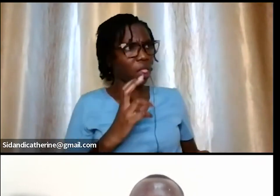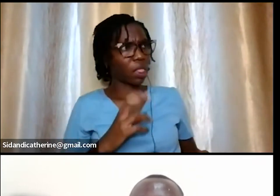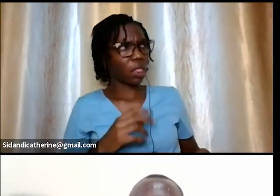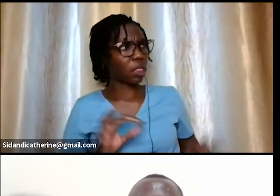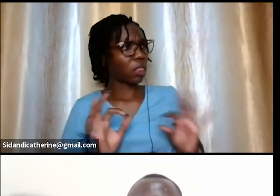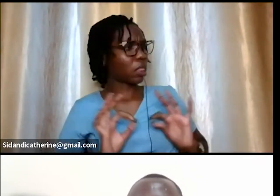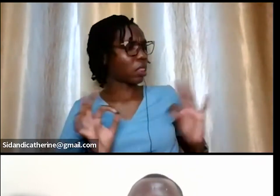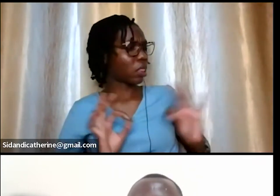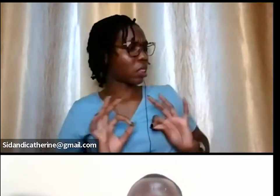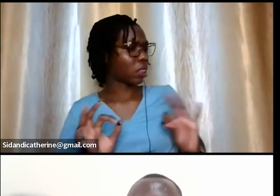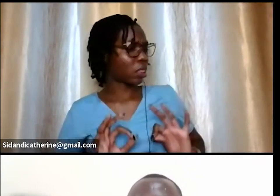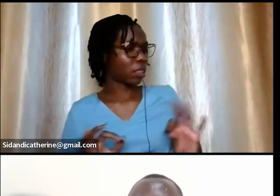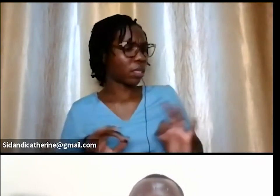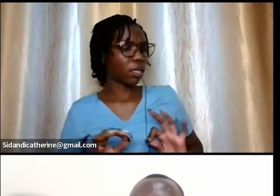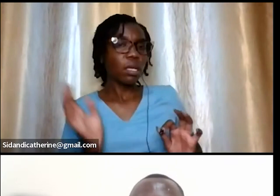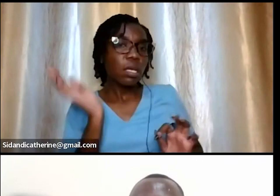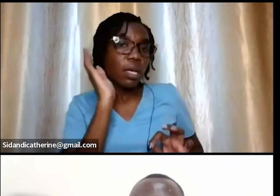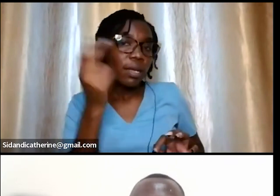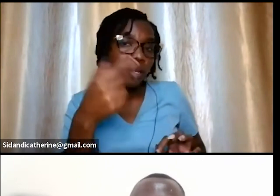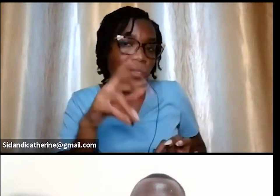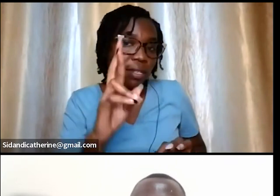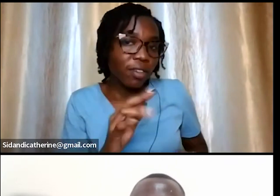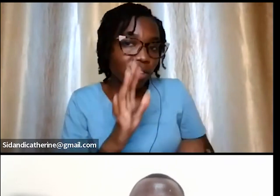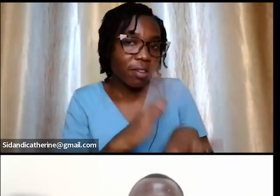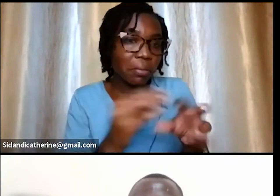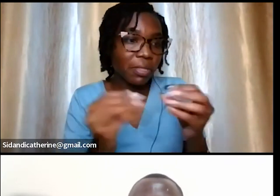they hear HR is calling for meetings, they're like, oh my God,